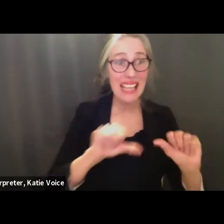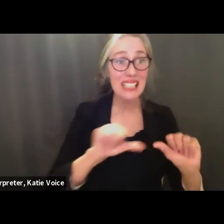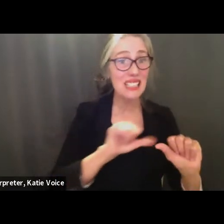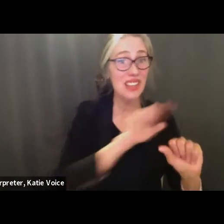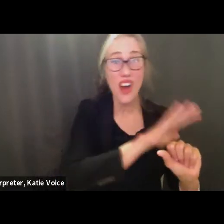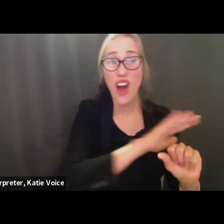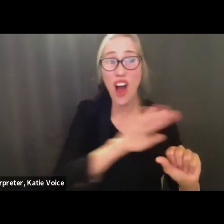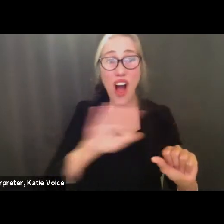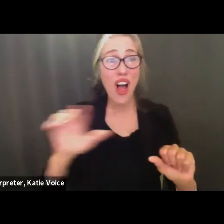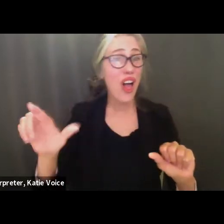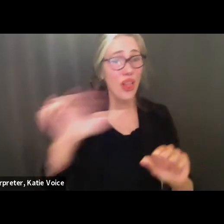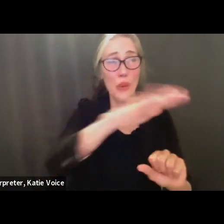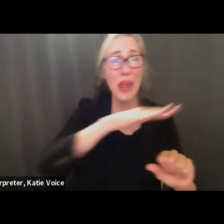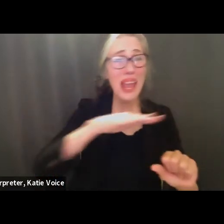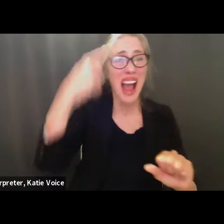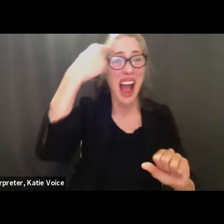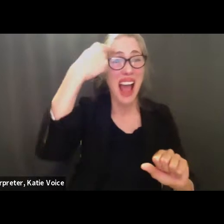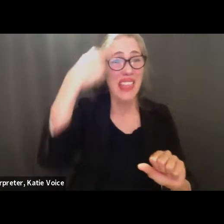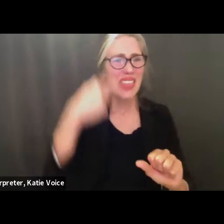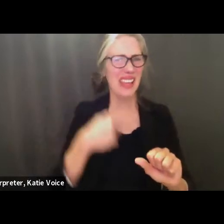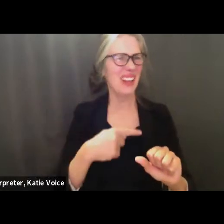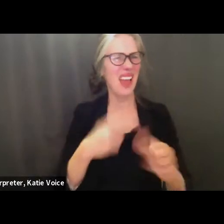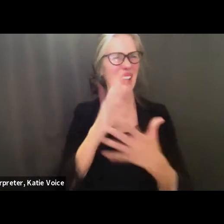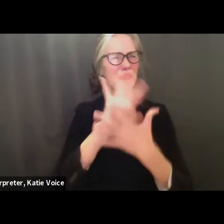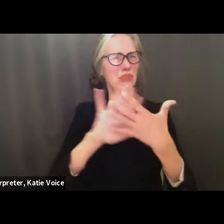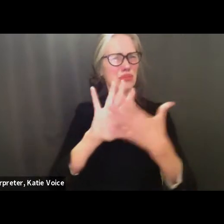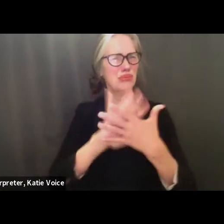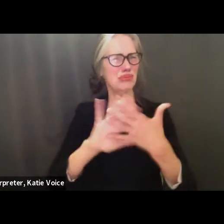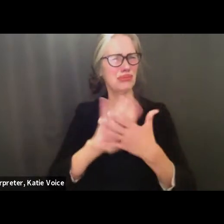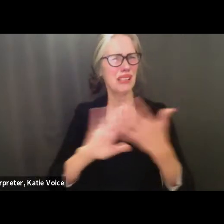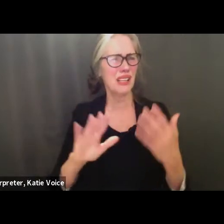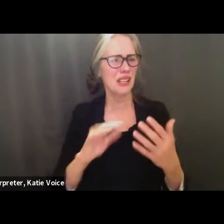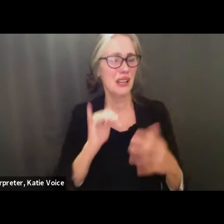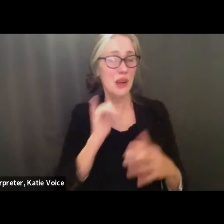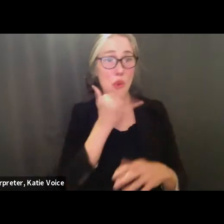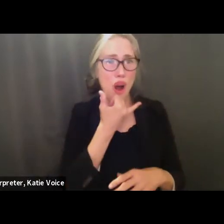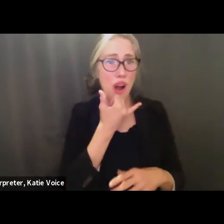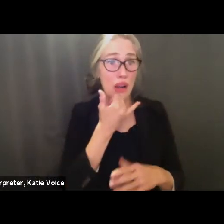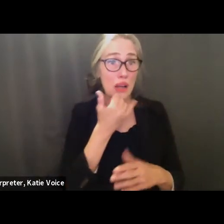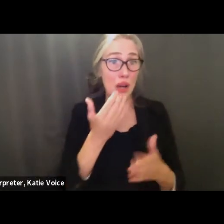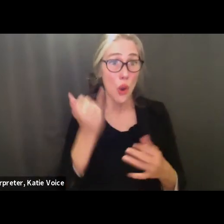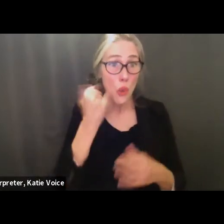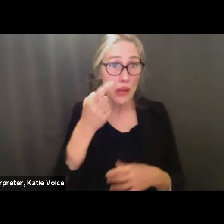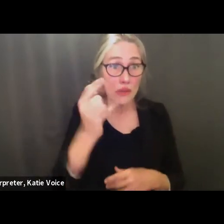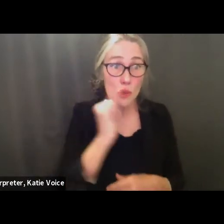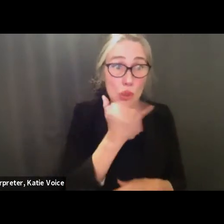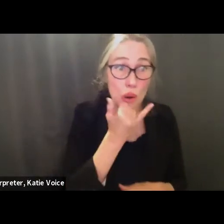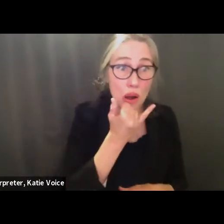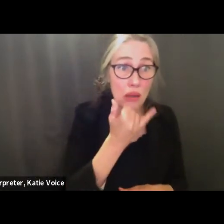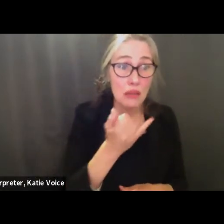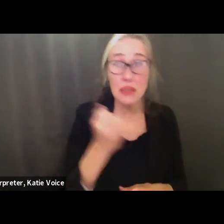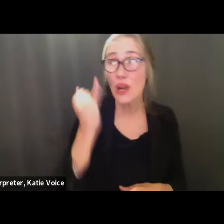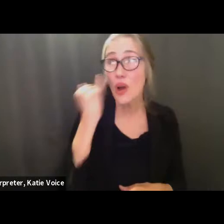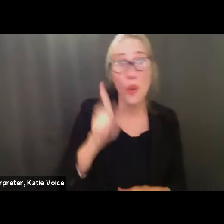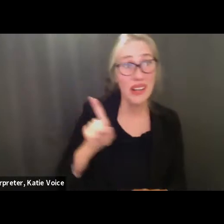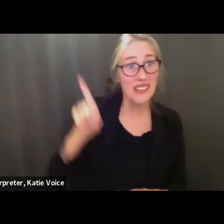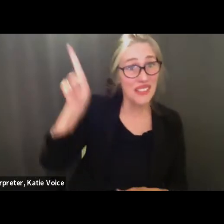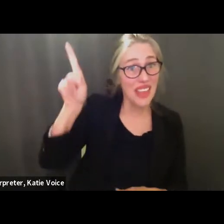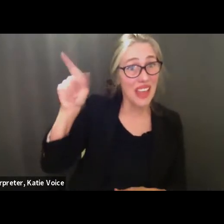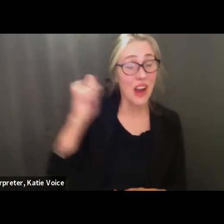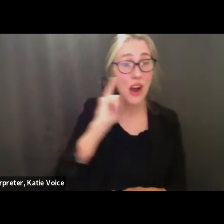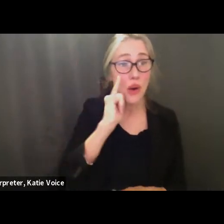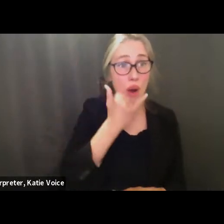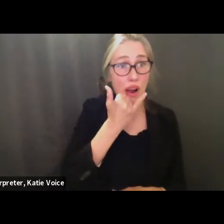felt like it's been all year. So what if you're wrong? What if they're wrong? We need you to put our children's health first, their